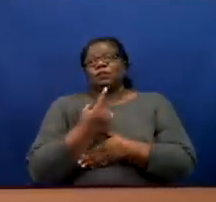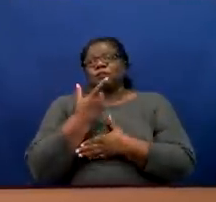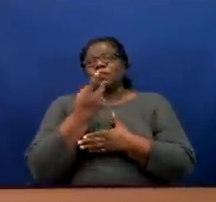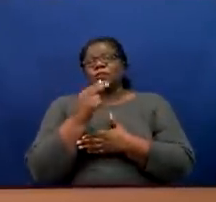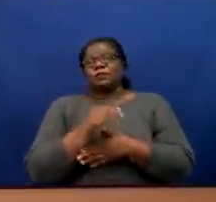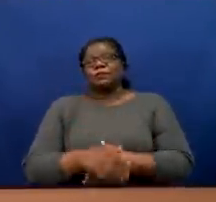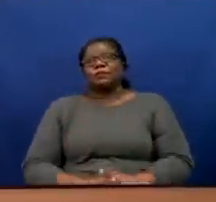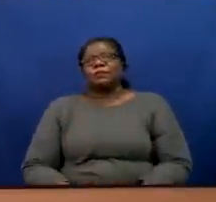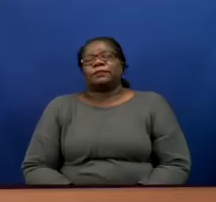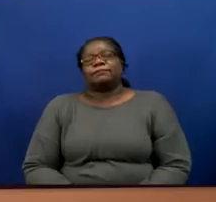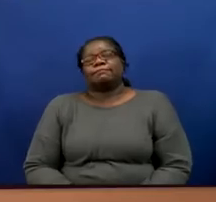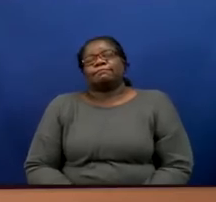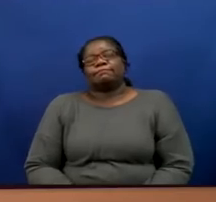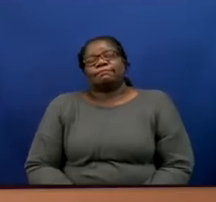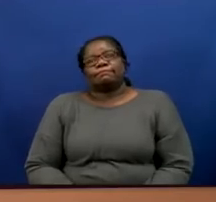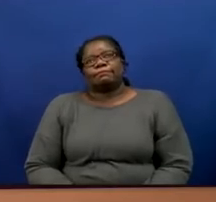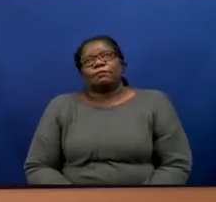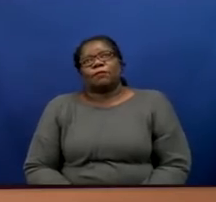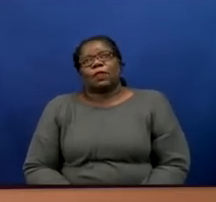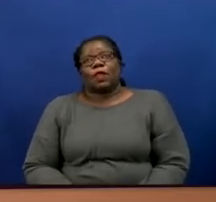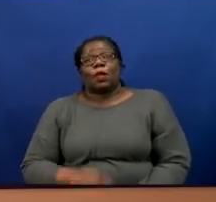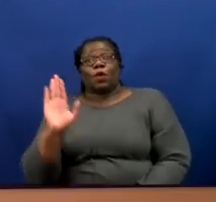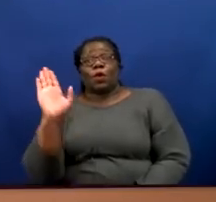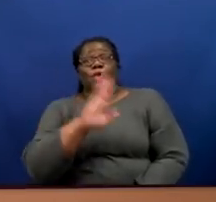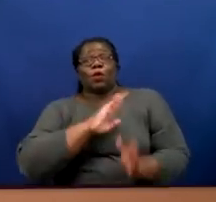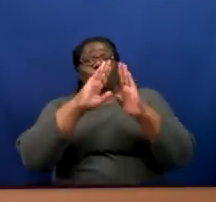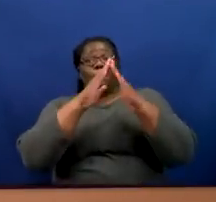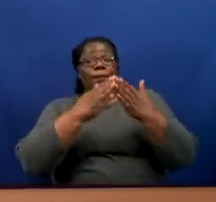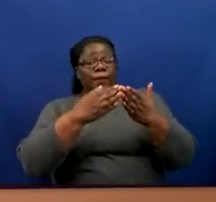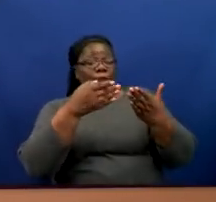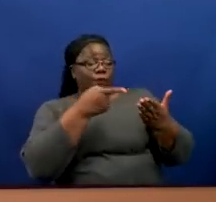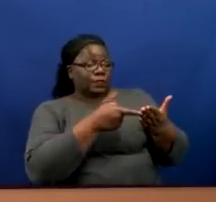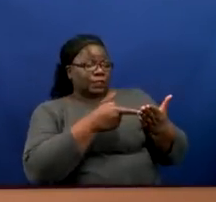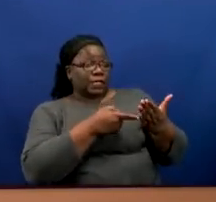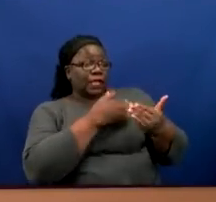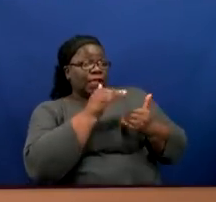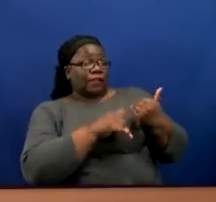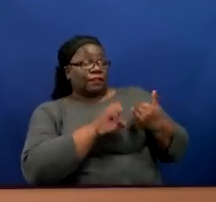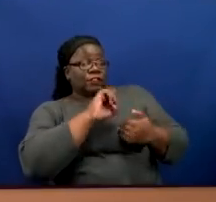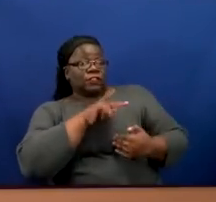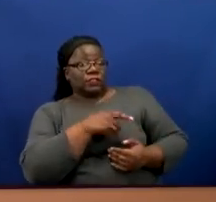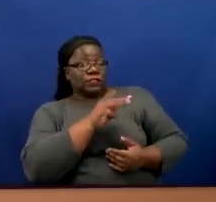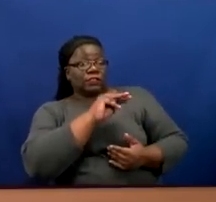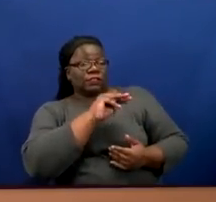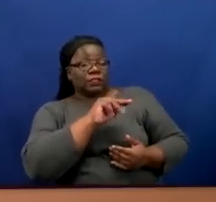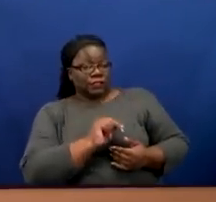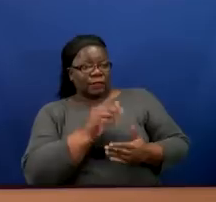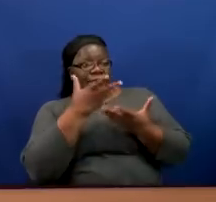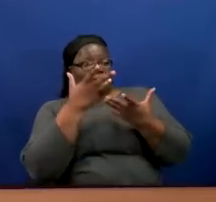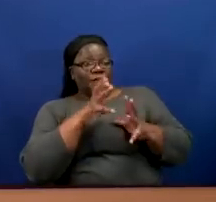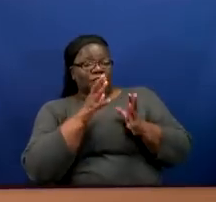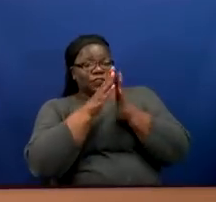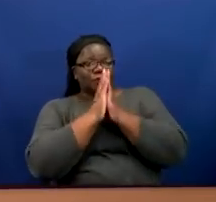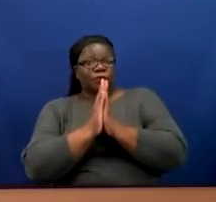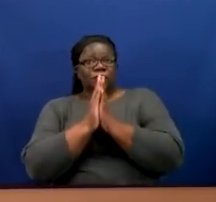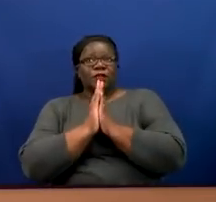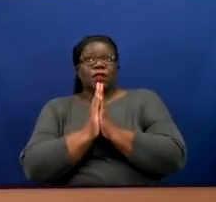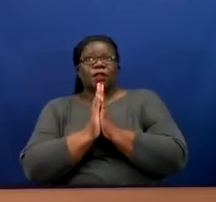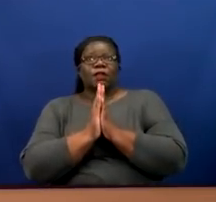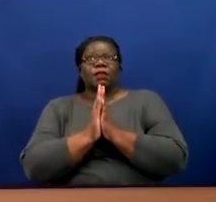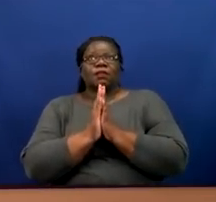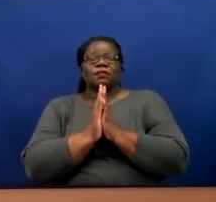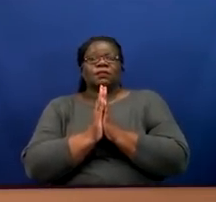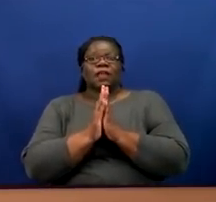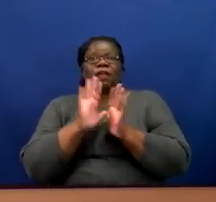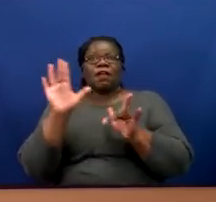2 Chronicles chapter 7. Your Bible says, after Solomon finished praying his prayer, watch this, fire